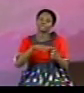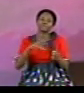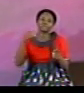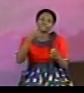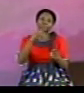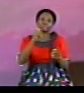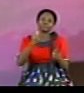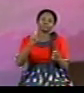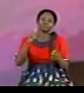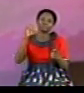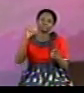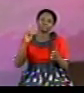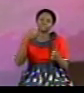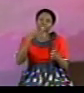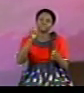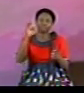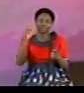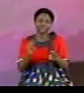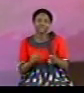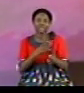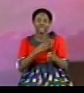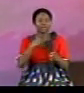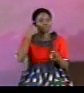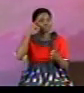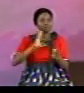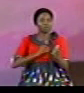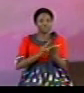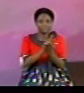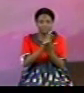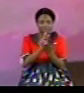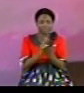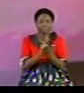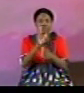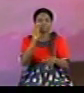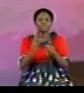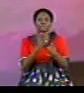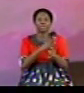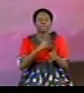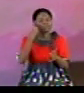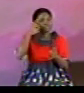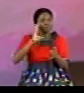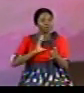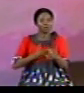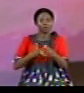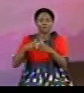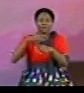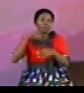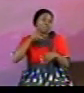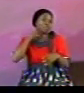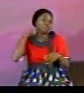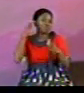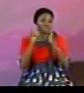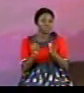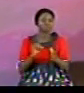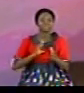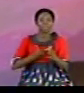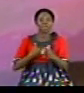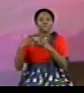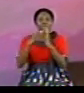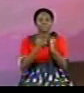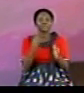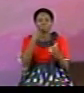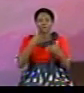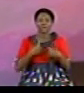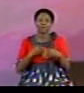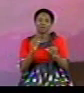Let's thank God for our video people. Let's thank God for our pastors. Let's thank God for our leaders who have contributed to